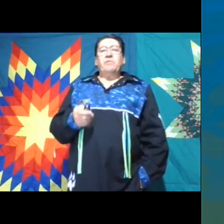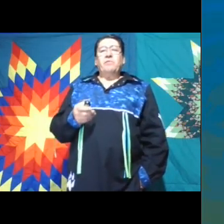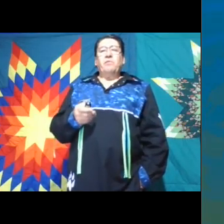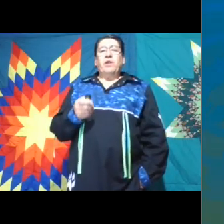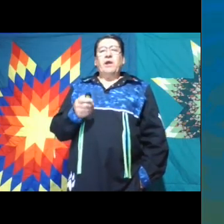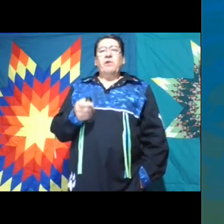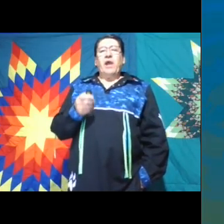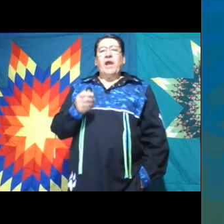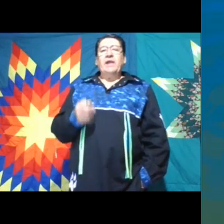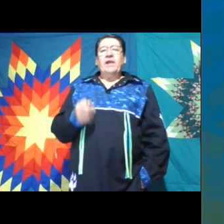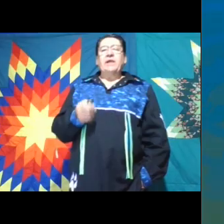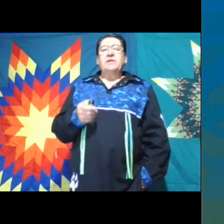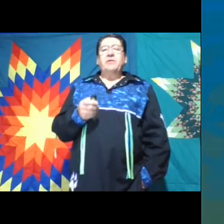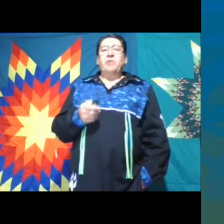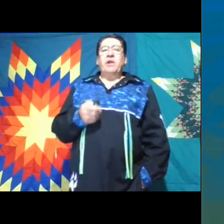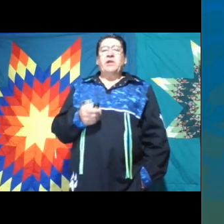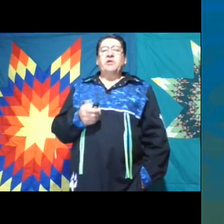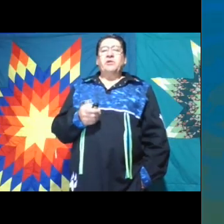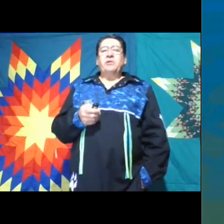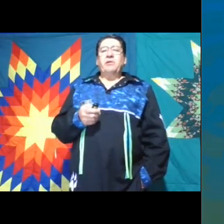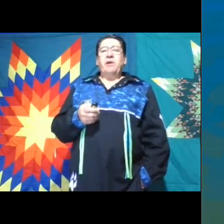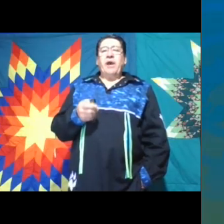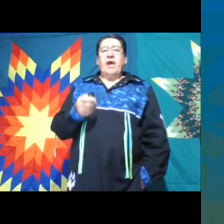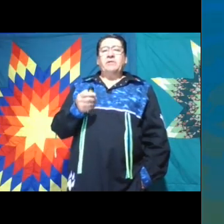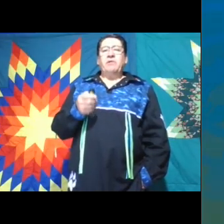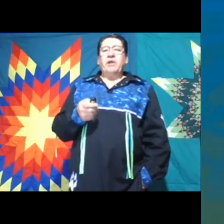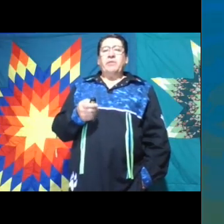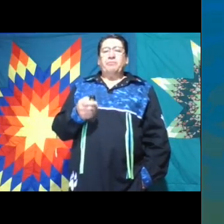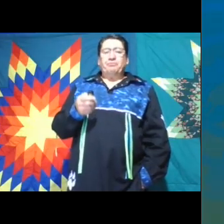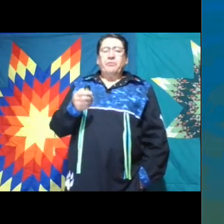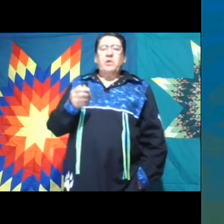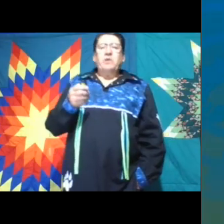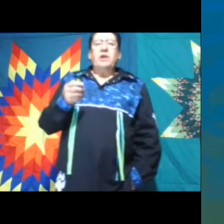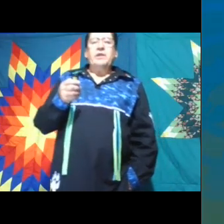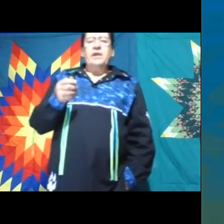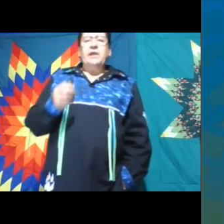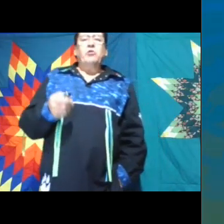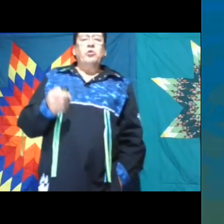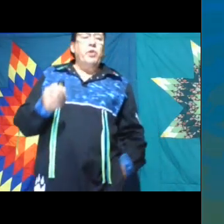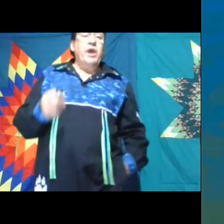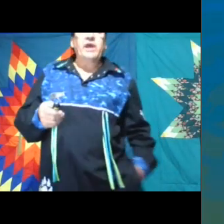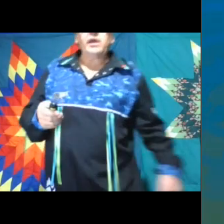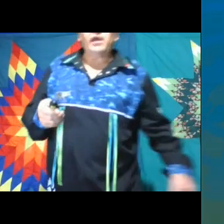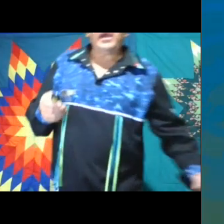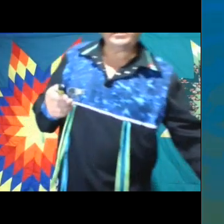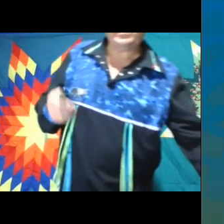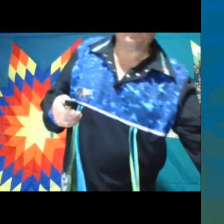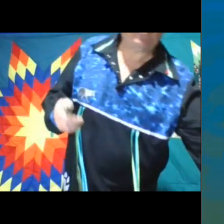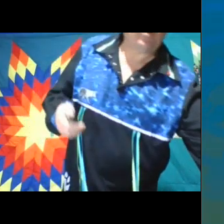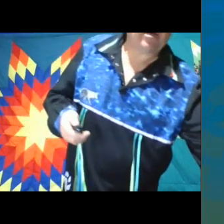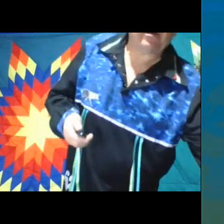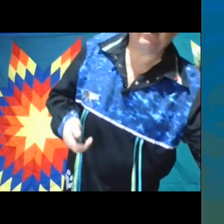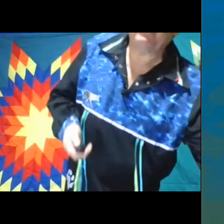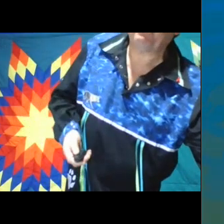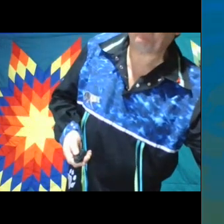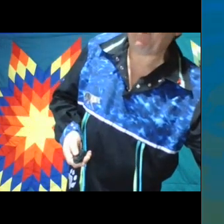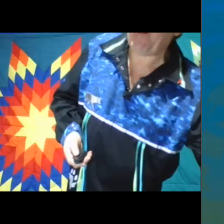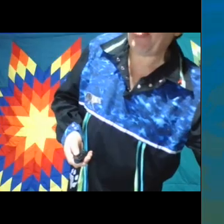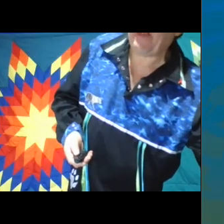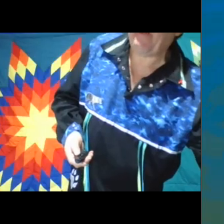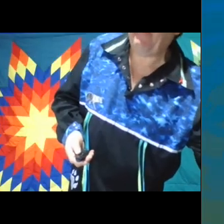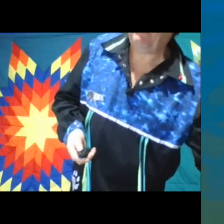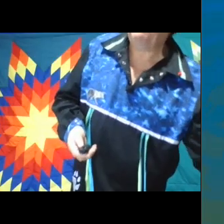Everyone, without any discrimination, has a right to equal pay and equal work.